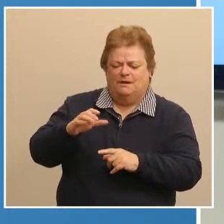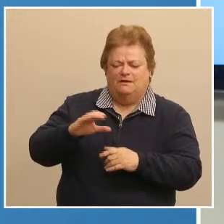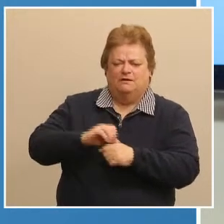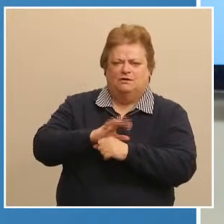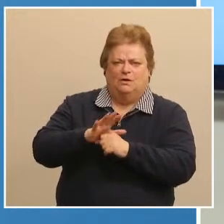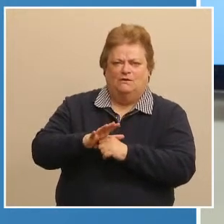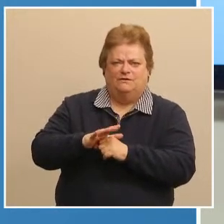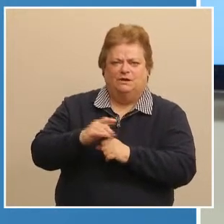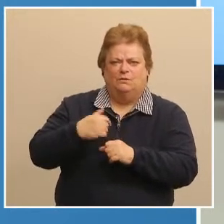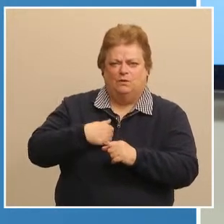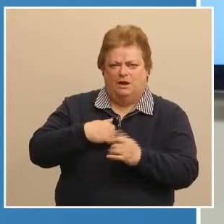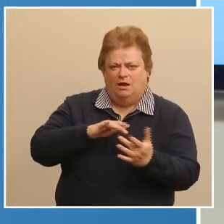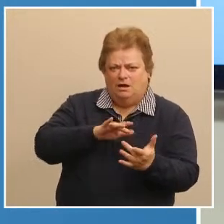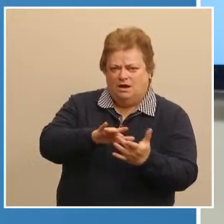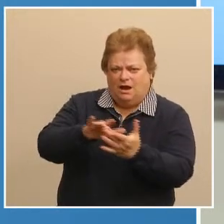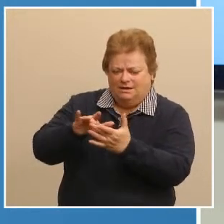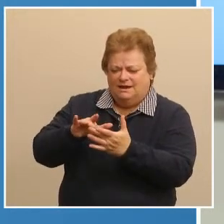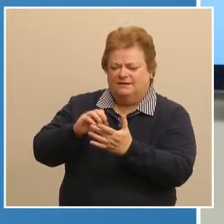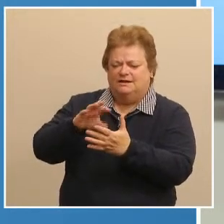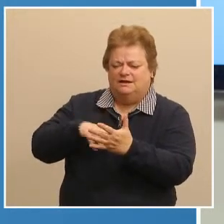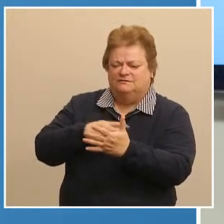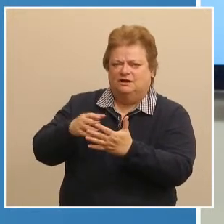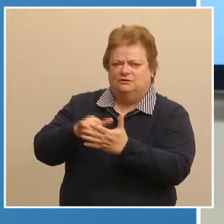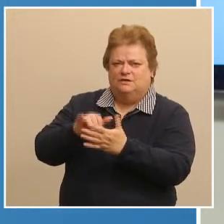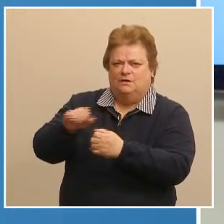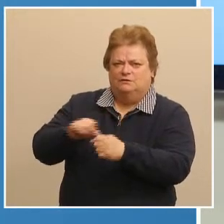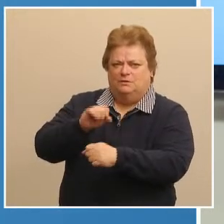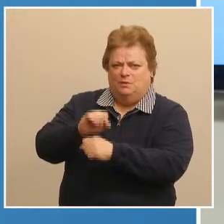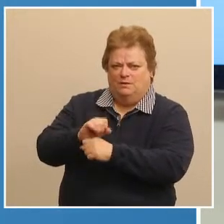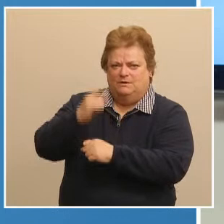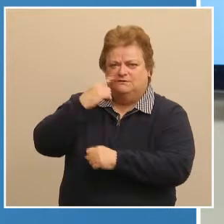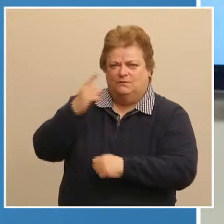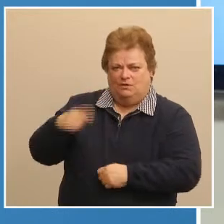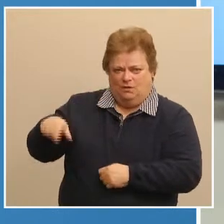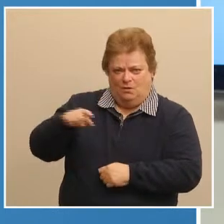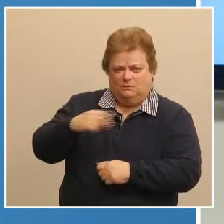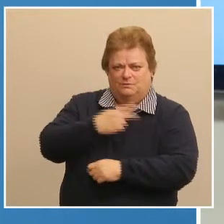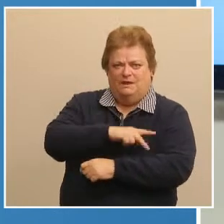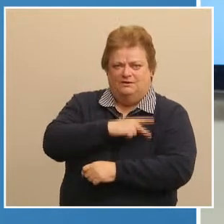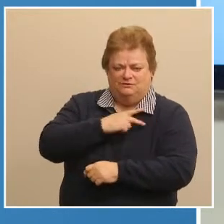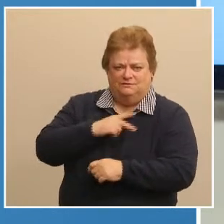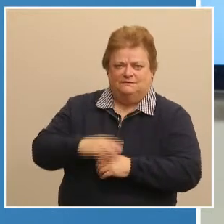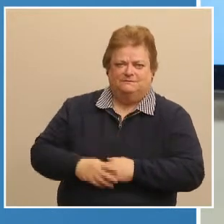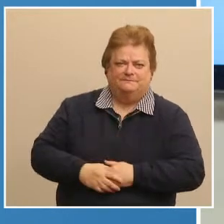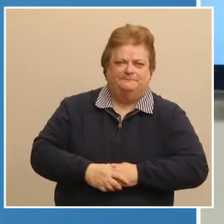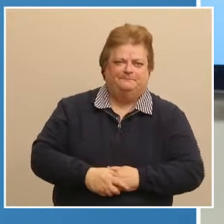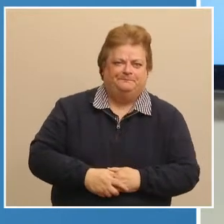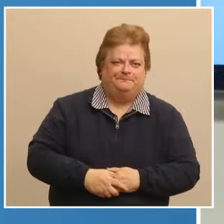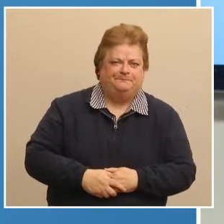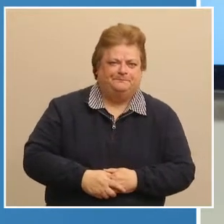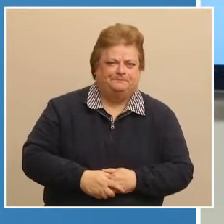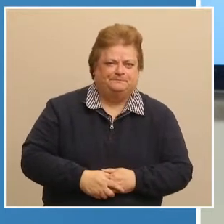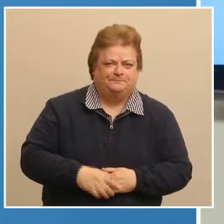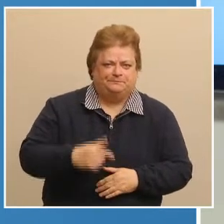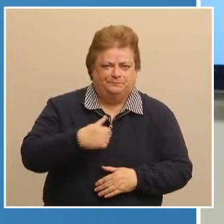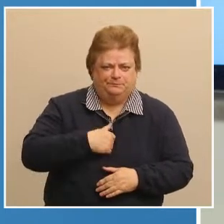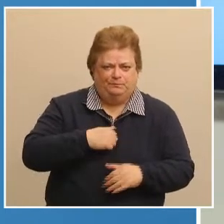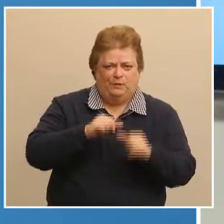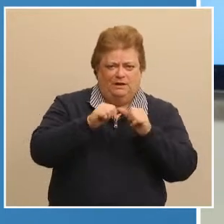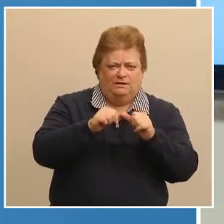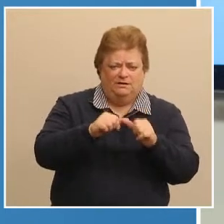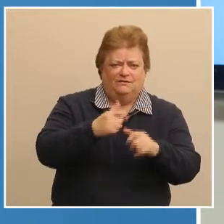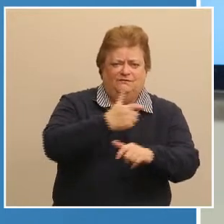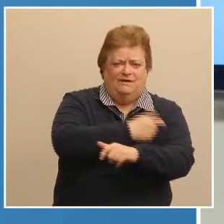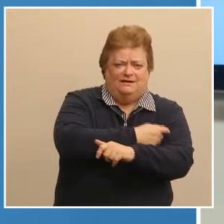We are currently contacting and scheduling appointments for these patients that meet that criteria. We are also